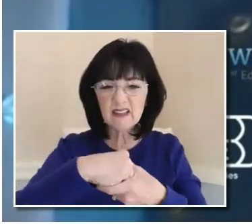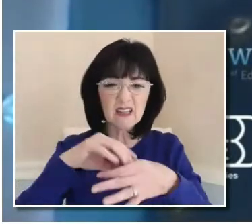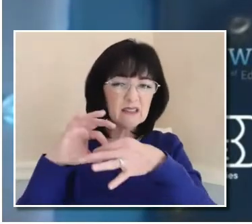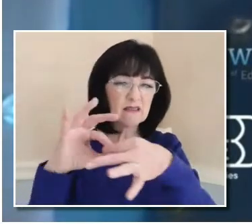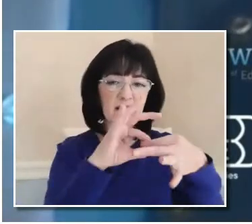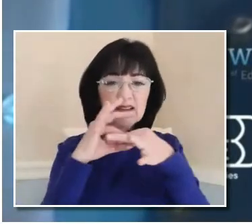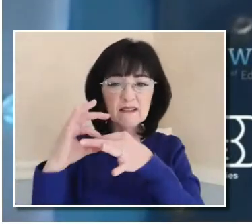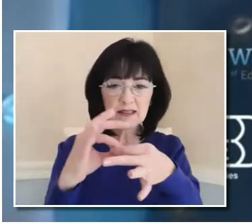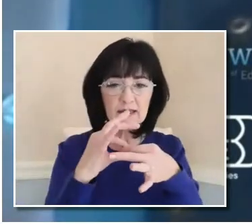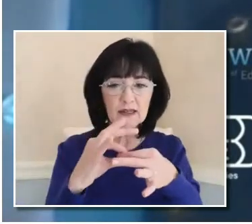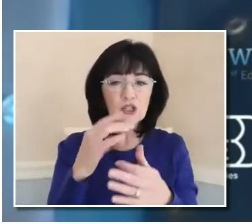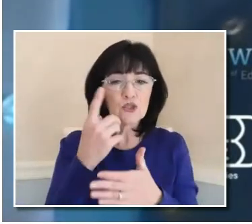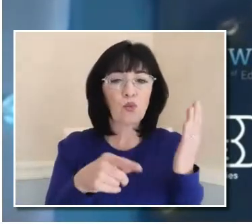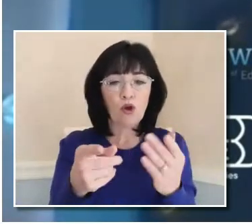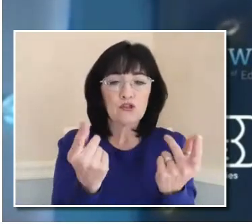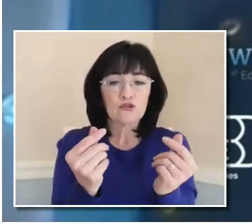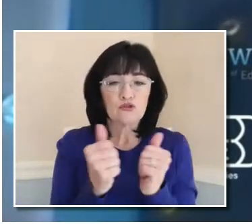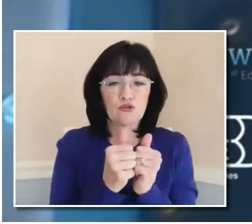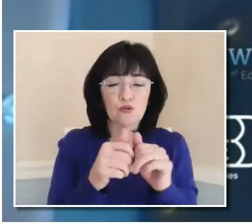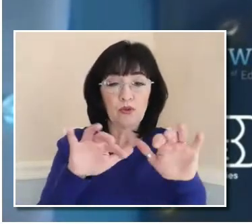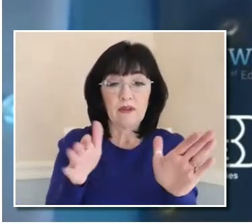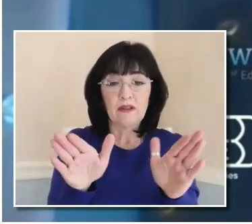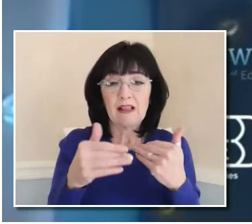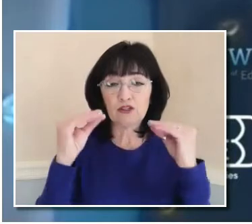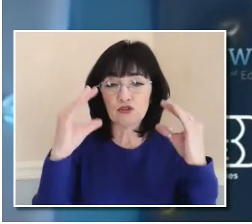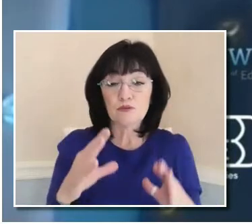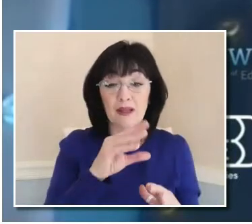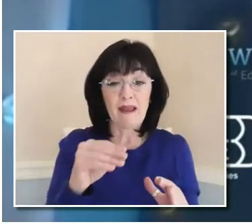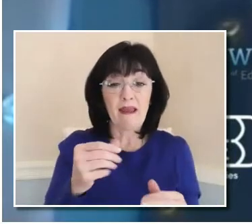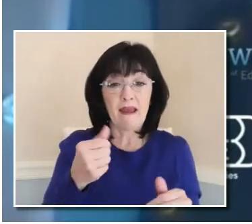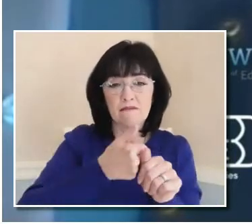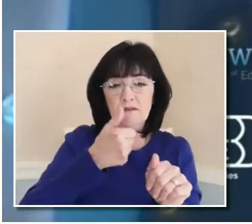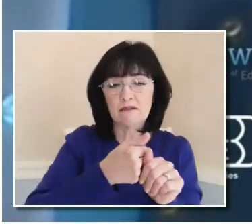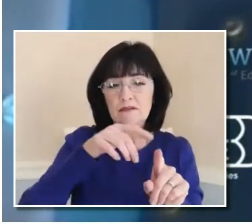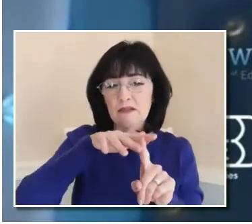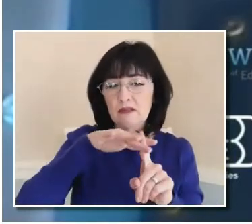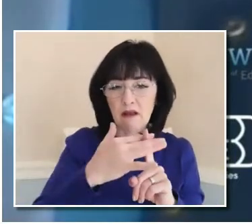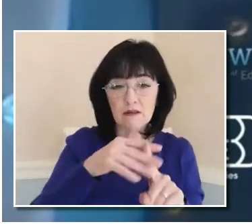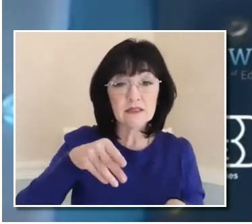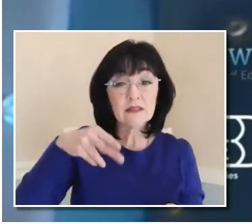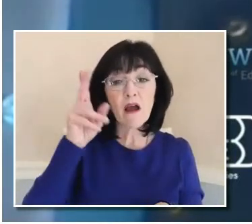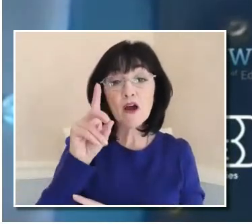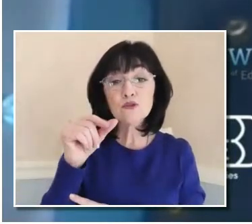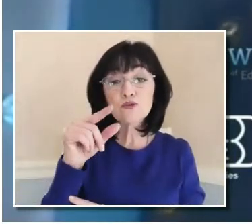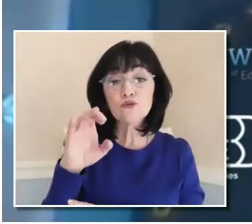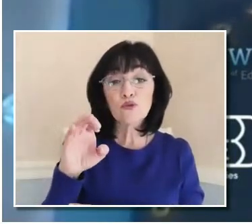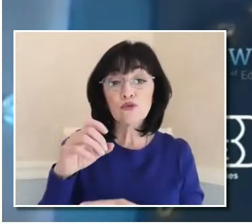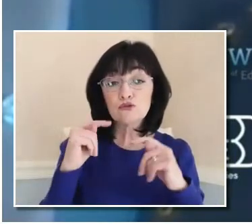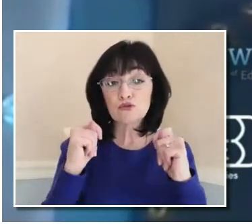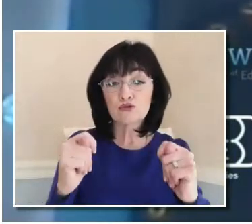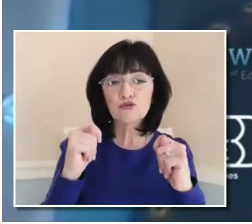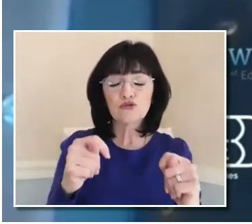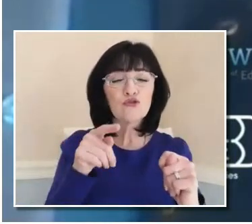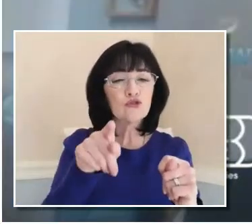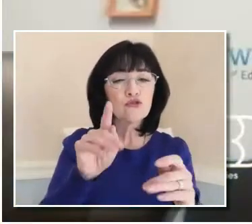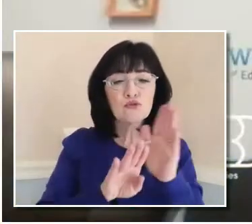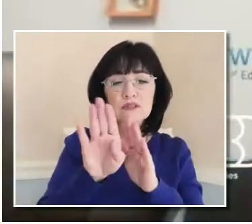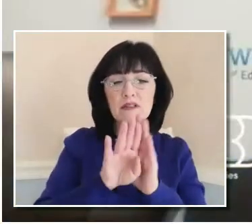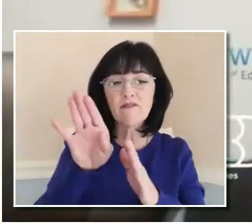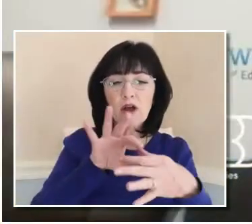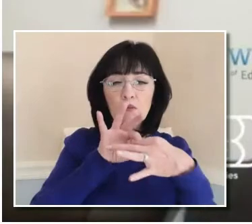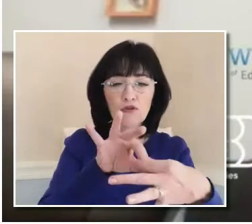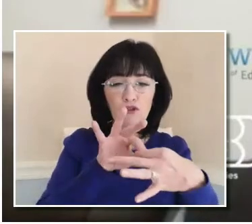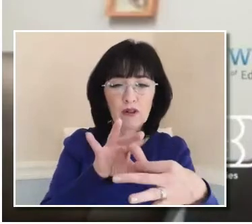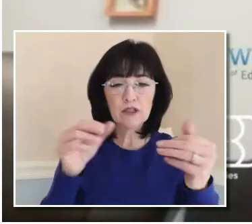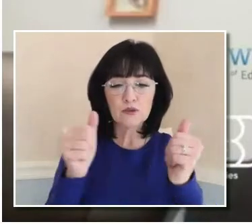classroom teacher and with your content. So you really, with high dosage tutoring, you have a relationship with the student, the teacher, and the content.